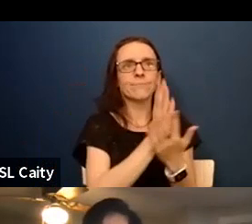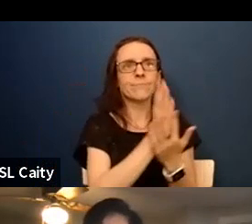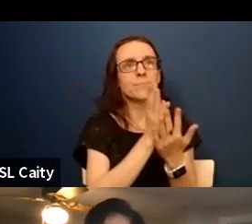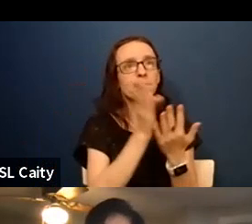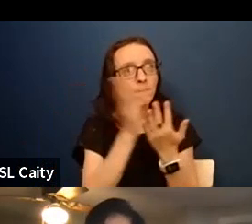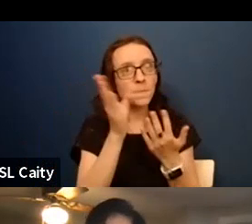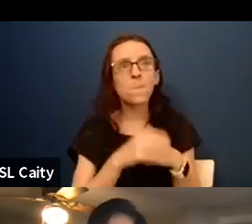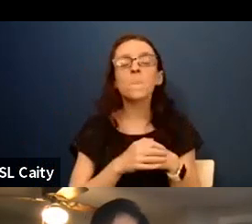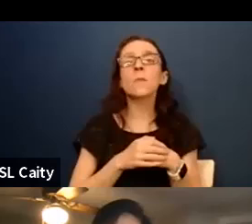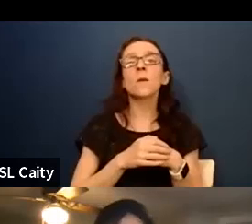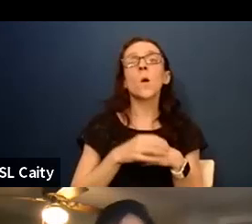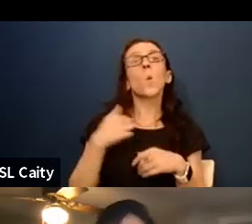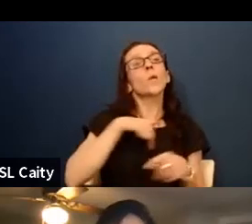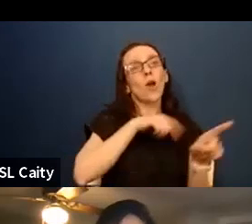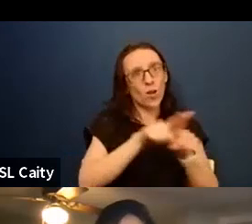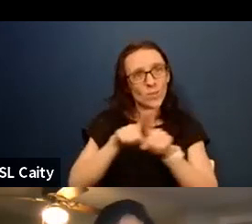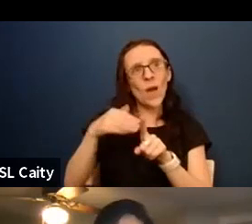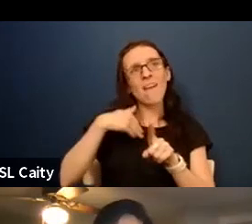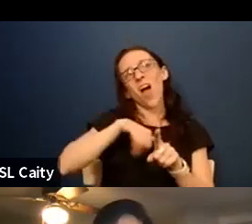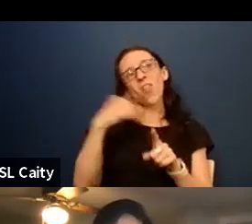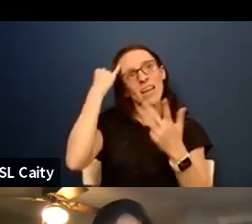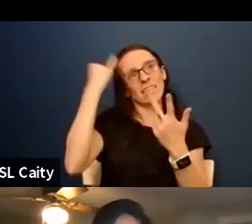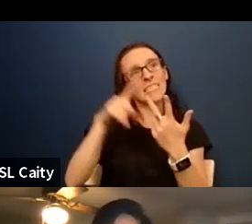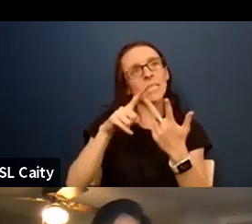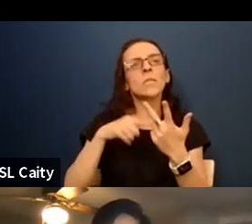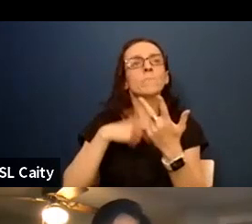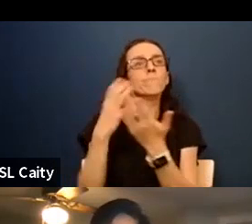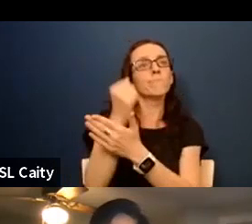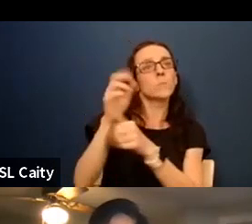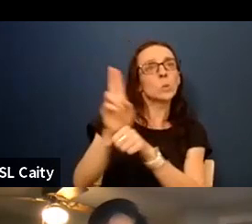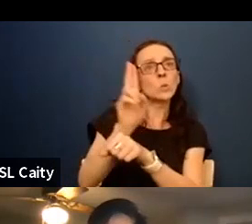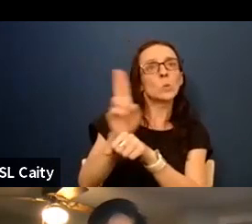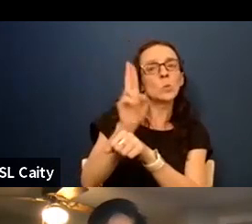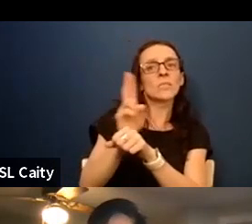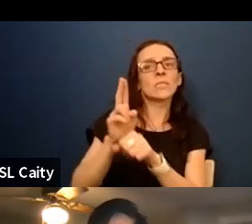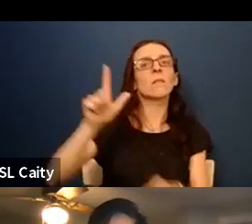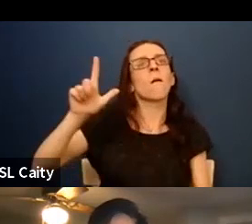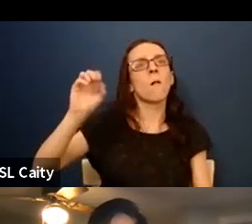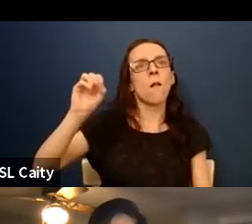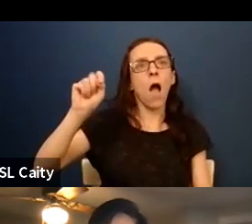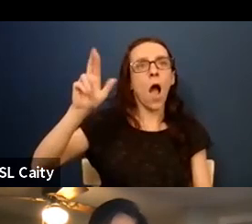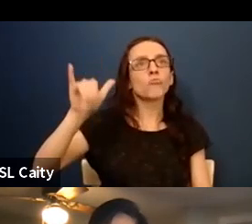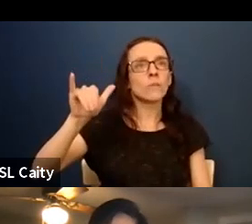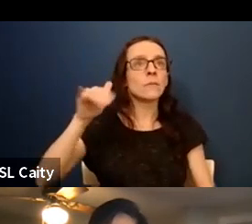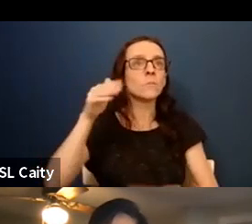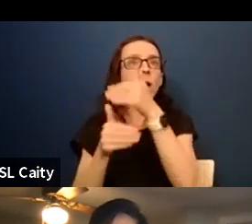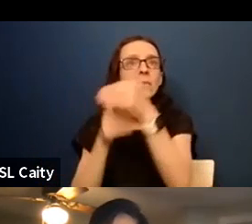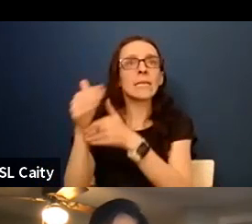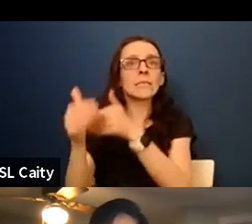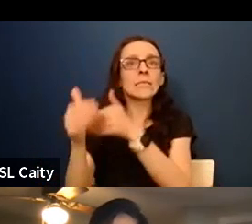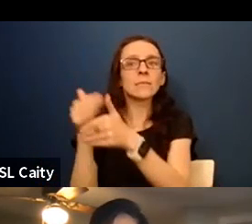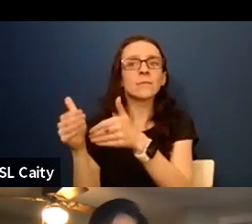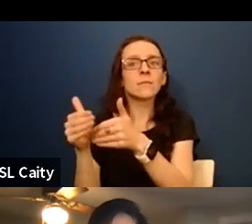table the utilization of a lottery process